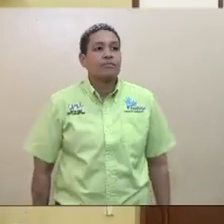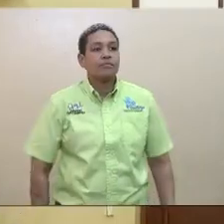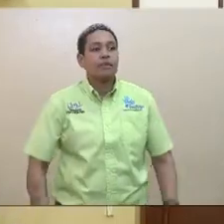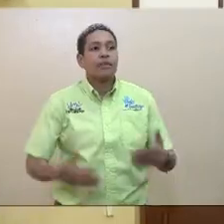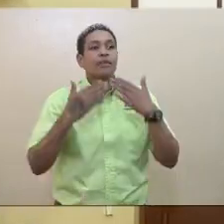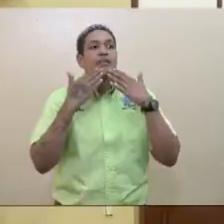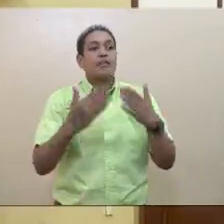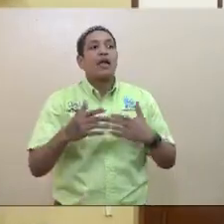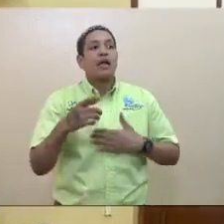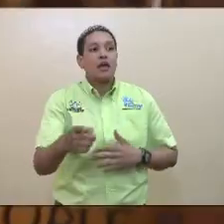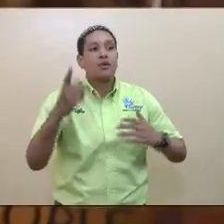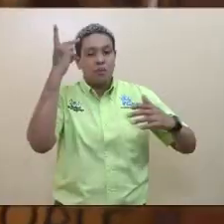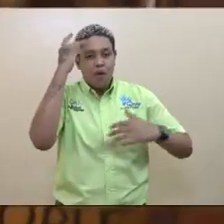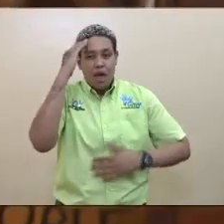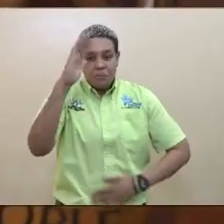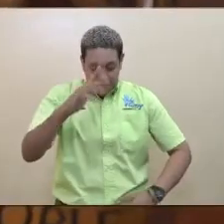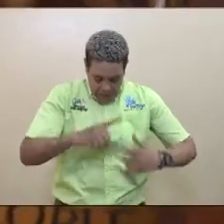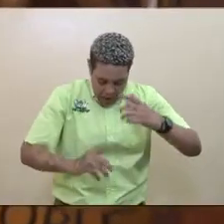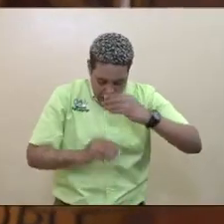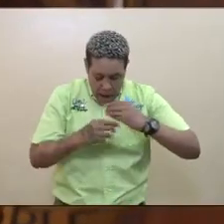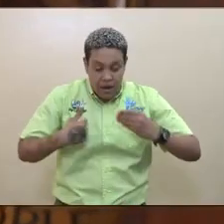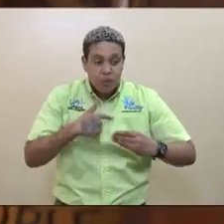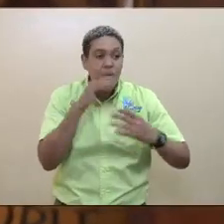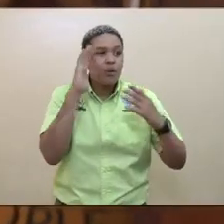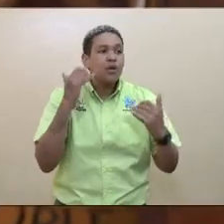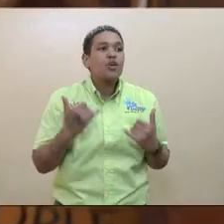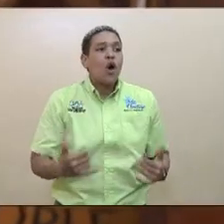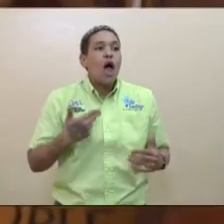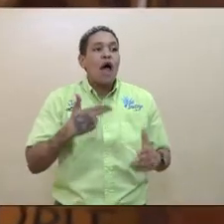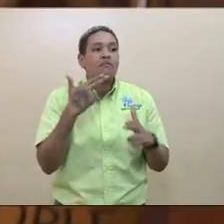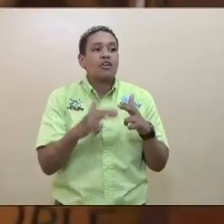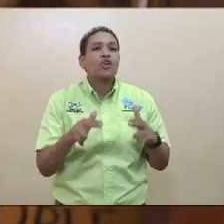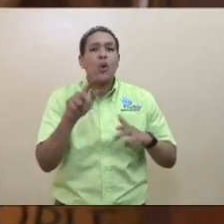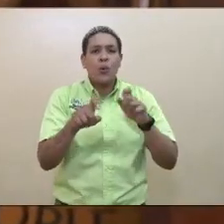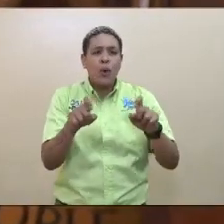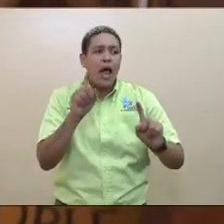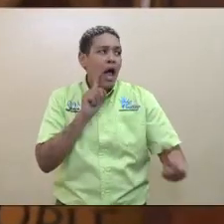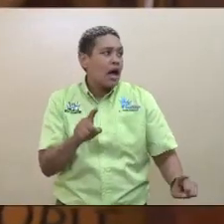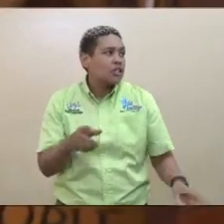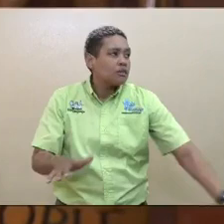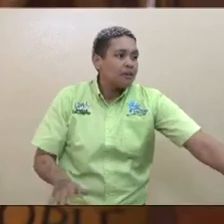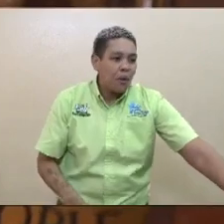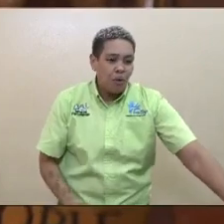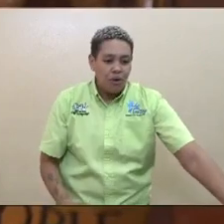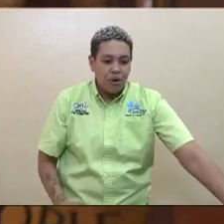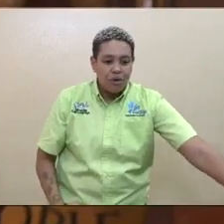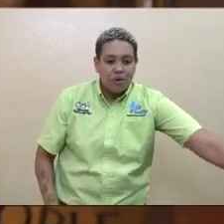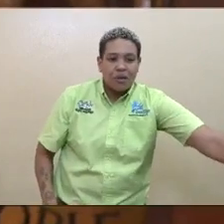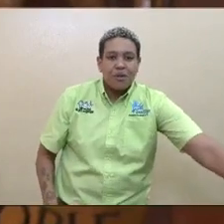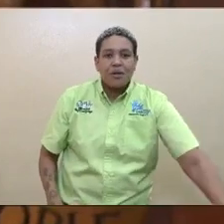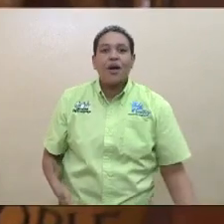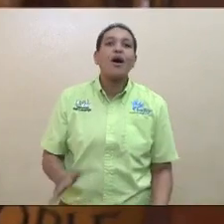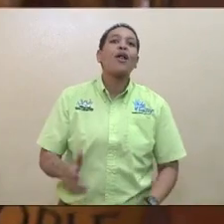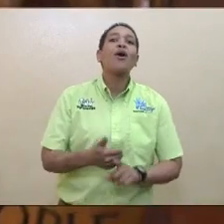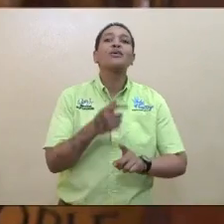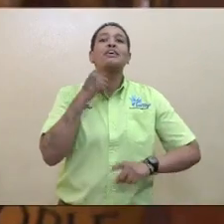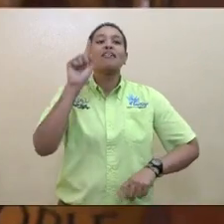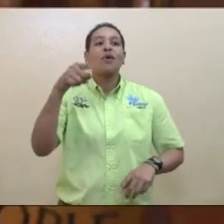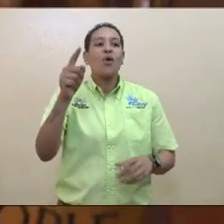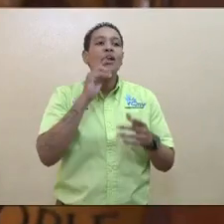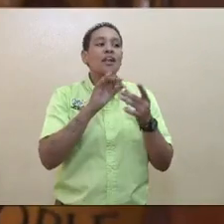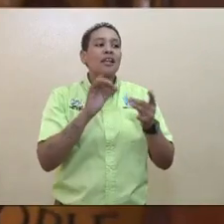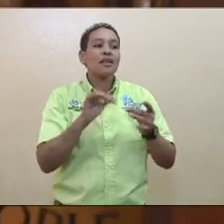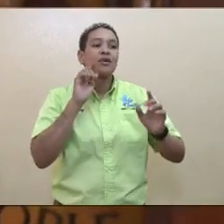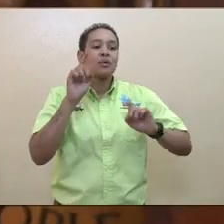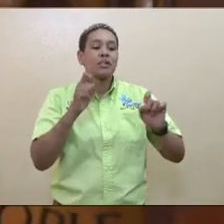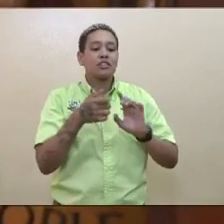Thank you so much, Prime Minister. And we will now have a short Q&A, and we will only be accommodating questions in respect to